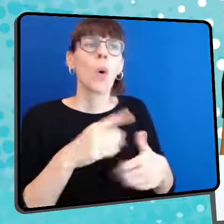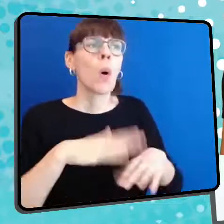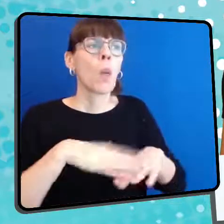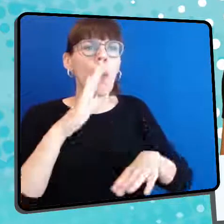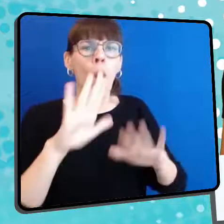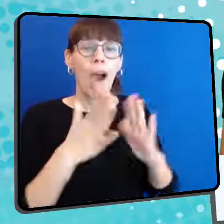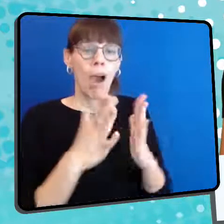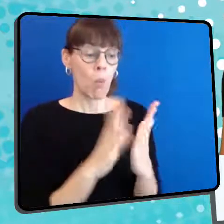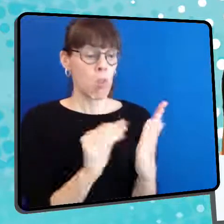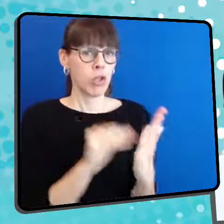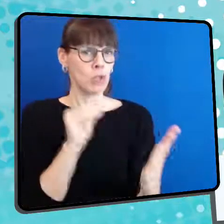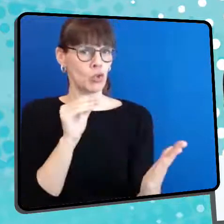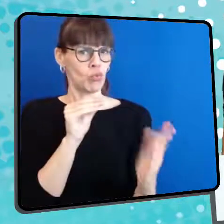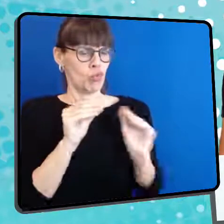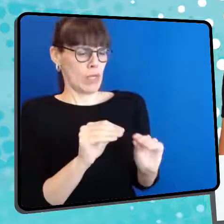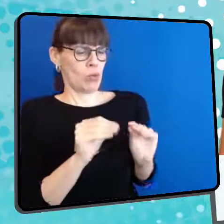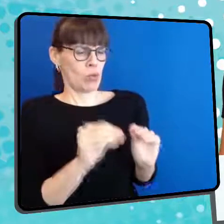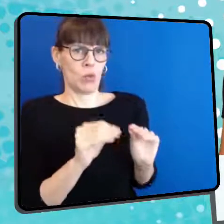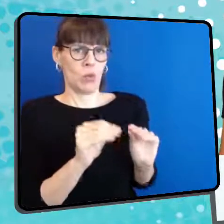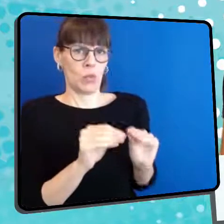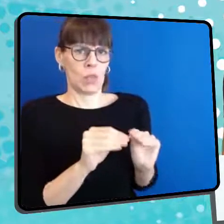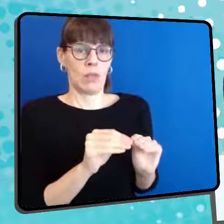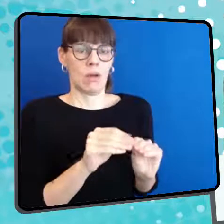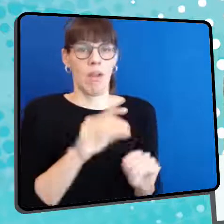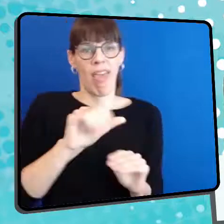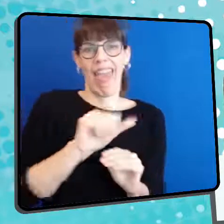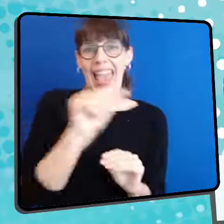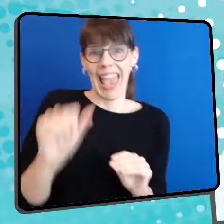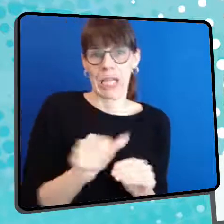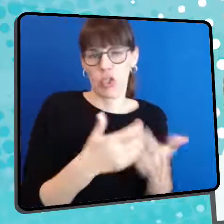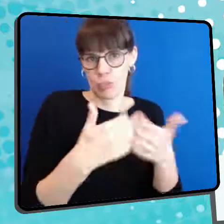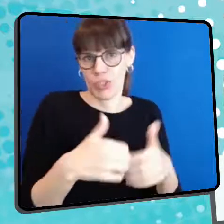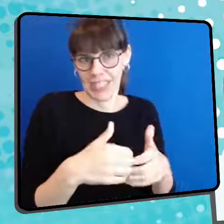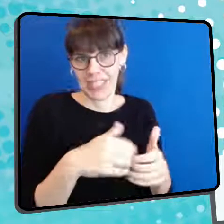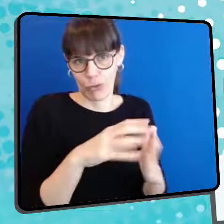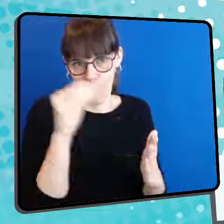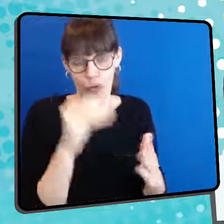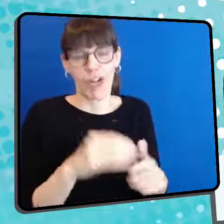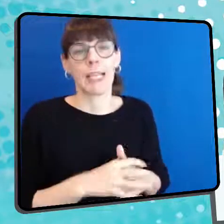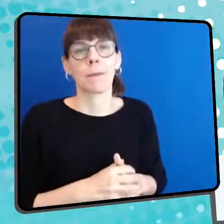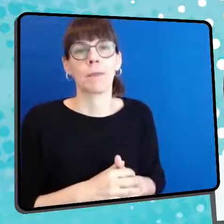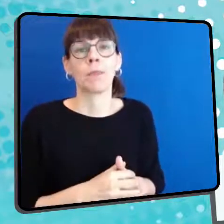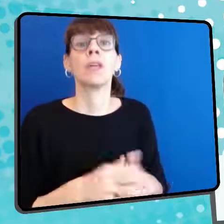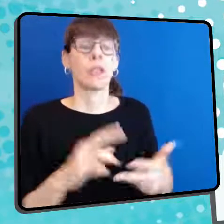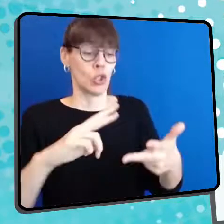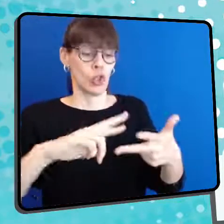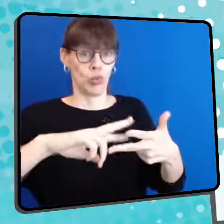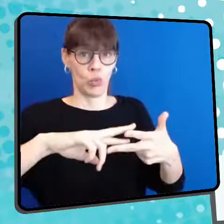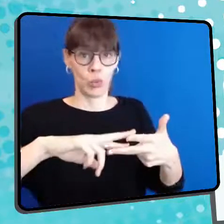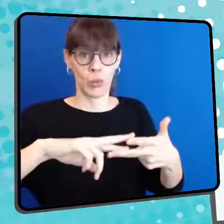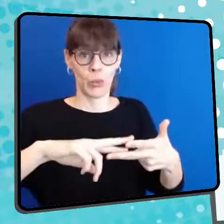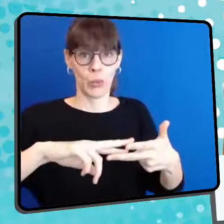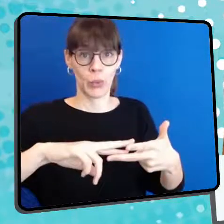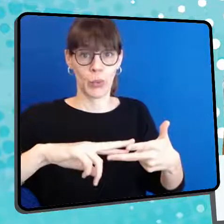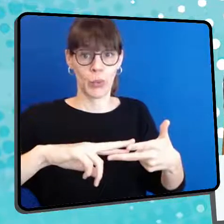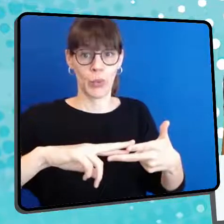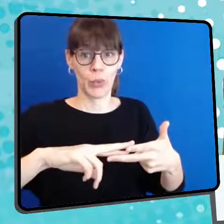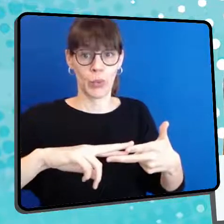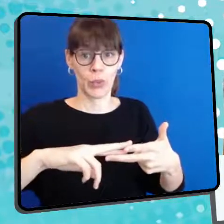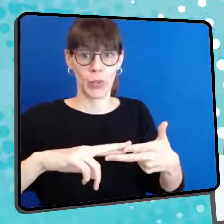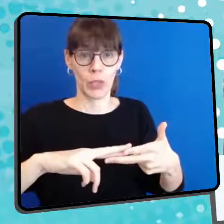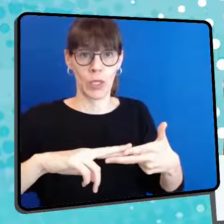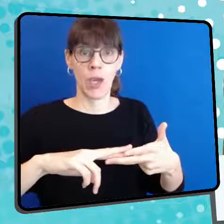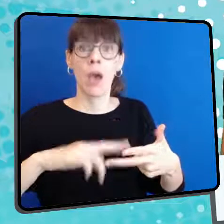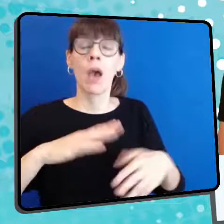Azure Machine Learning. And then the other 2 are actually related to the topic around responsible AI that